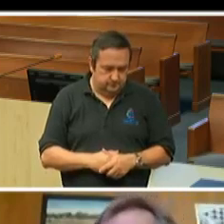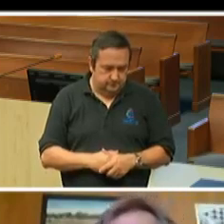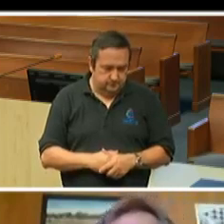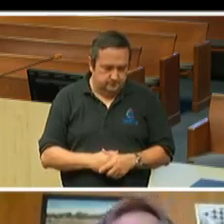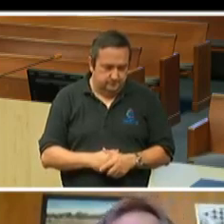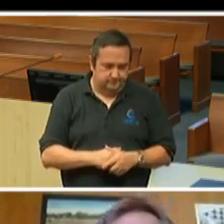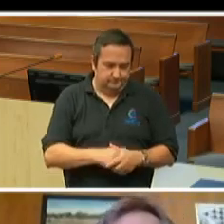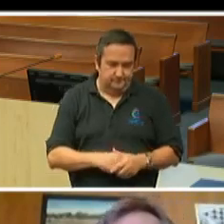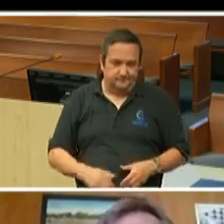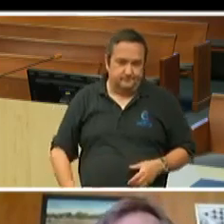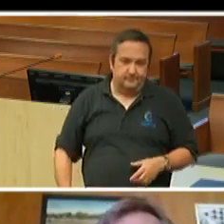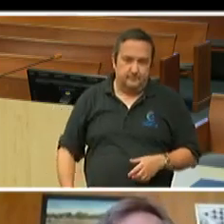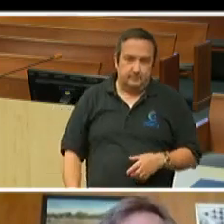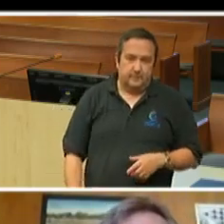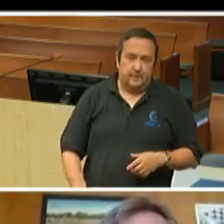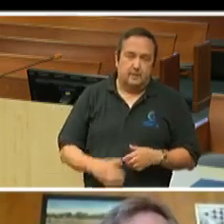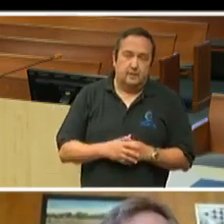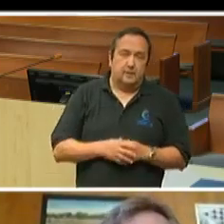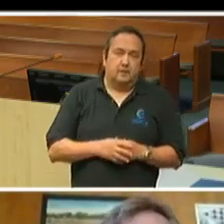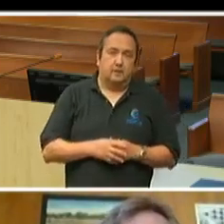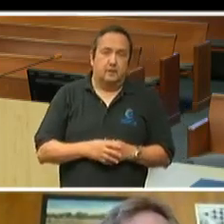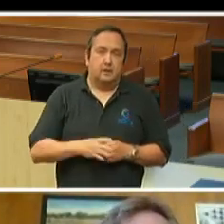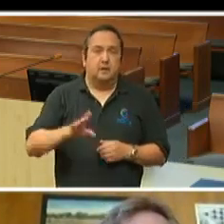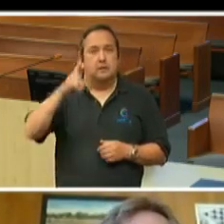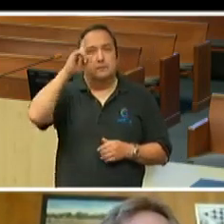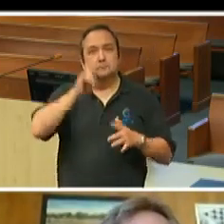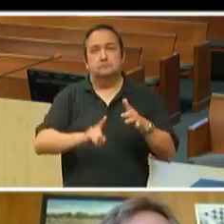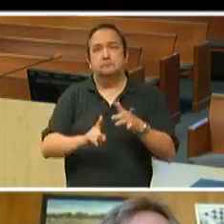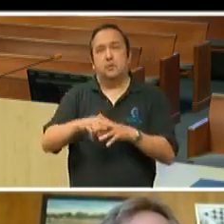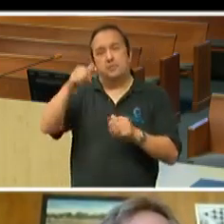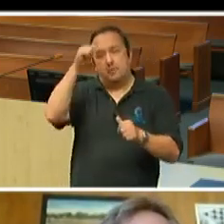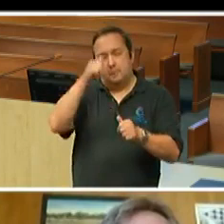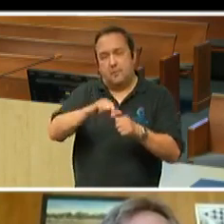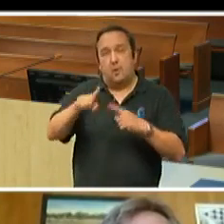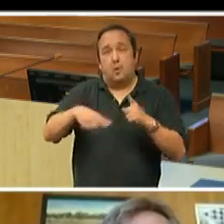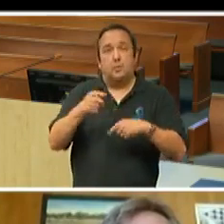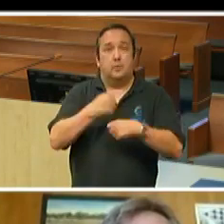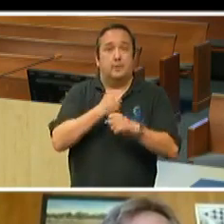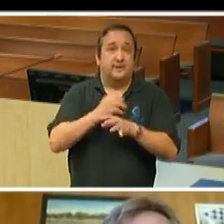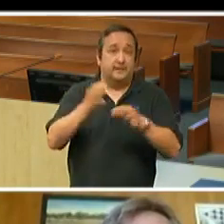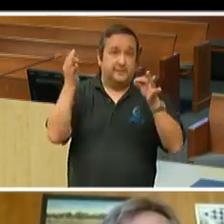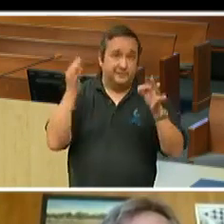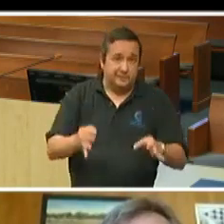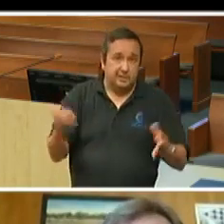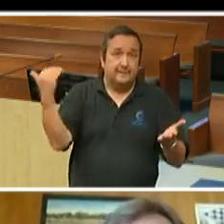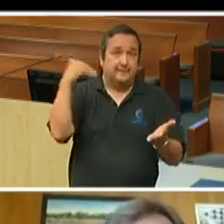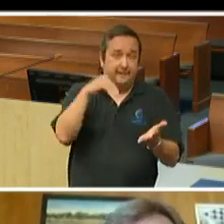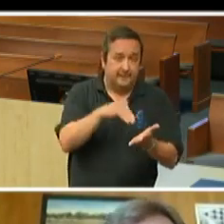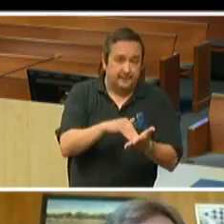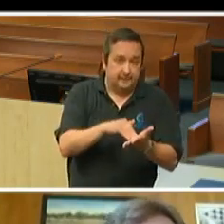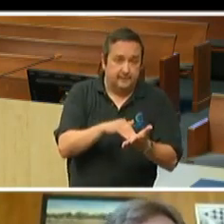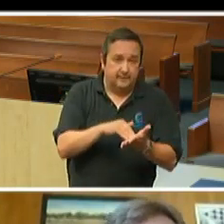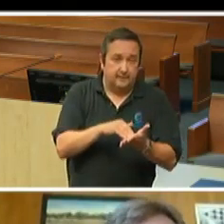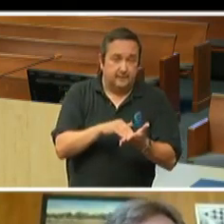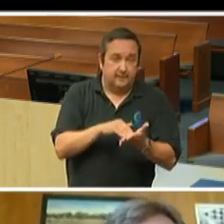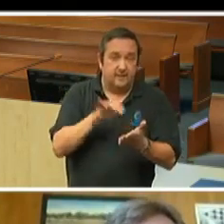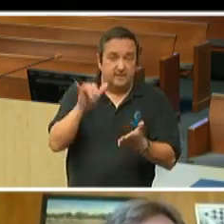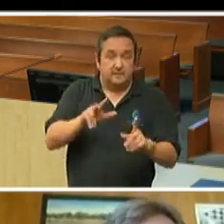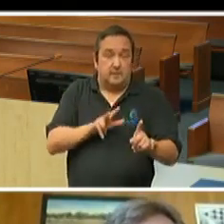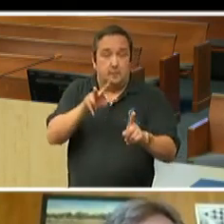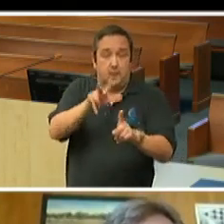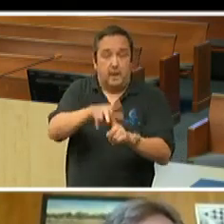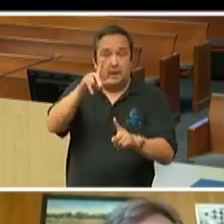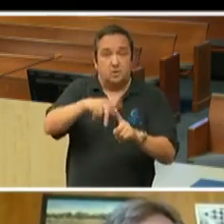Chair. A couple of things to be mindful of when we're making these decisions. Again, they apply to